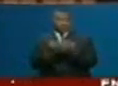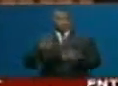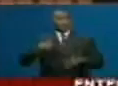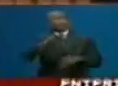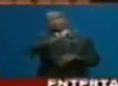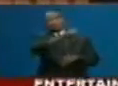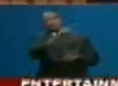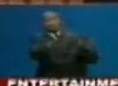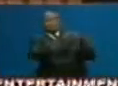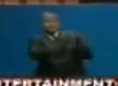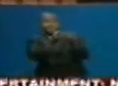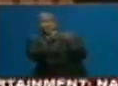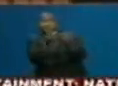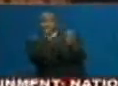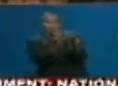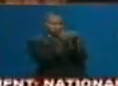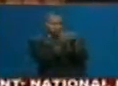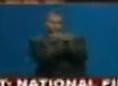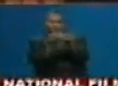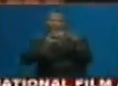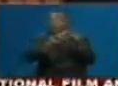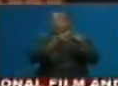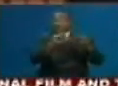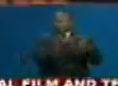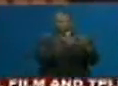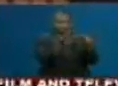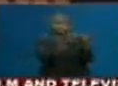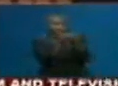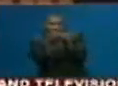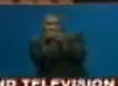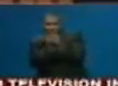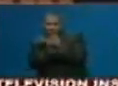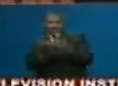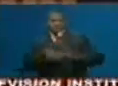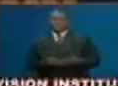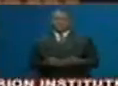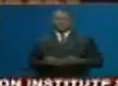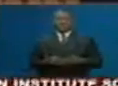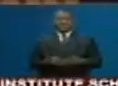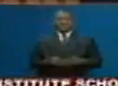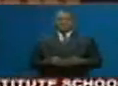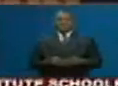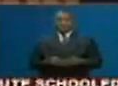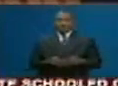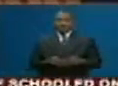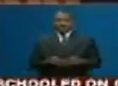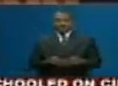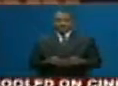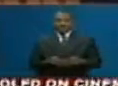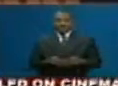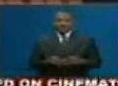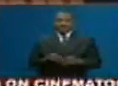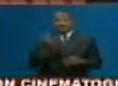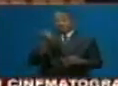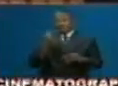number of meetings also with friends of Ghana, let me say, and